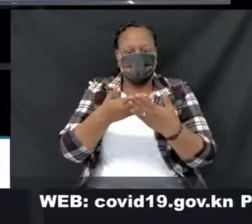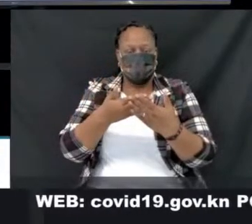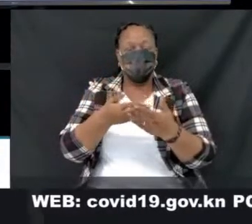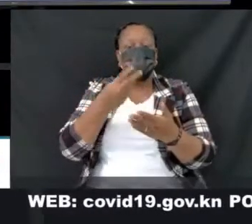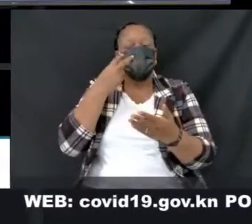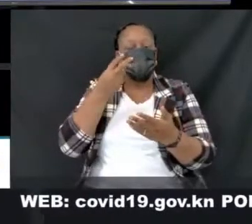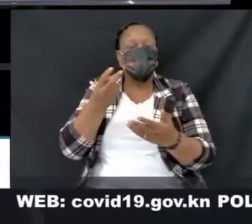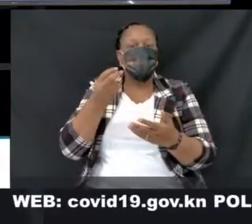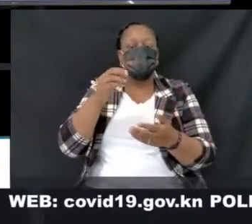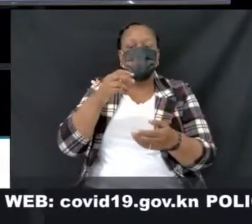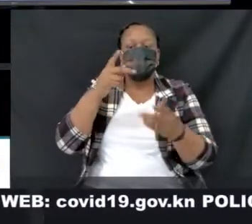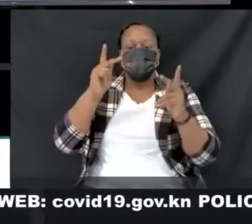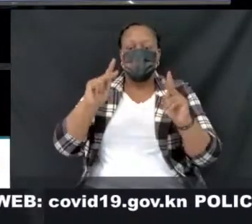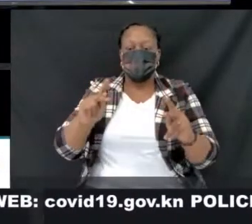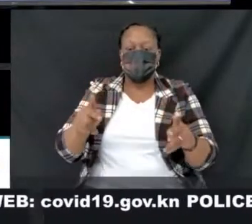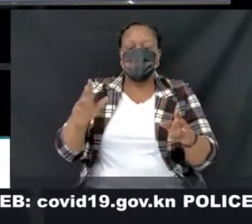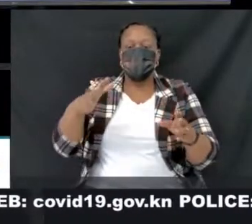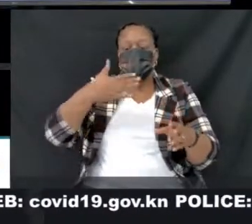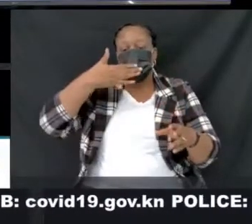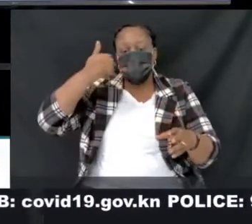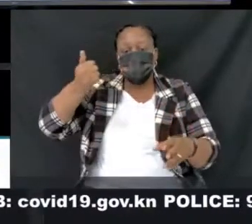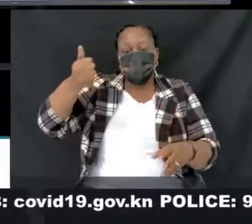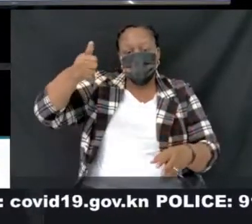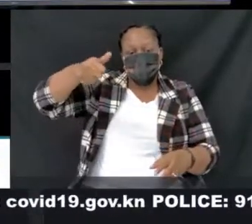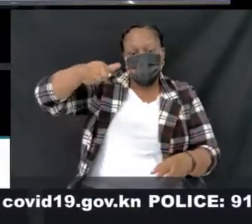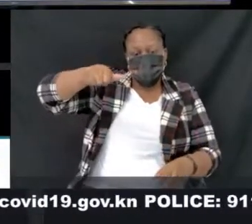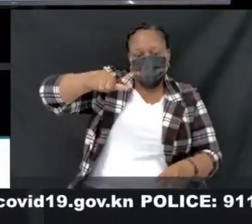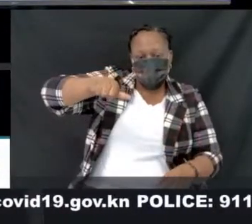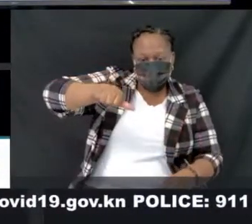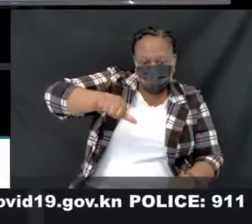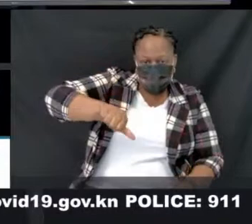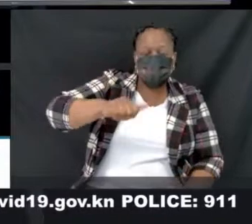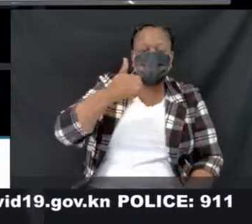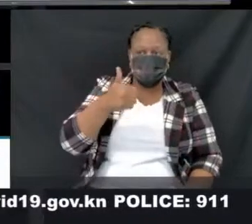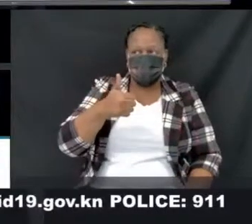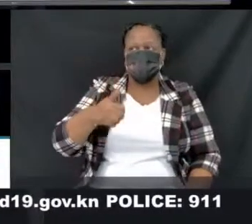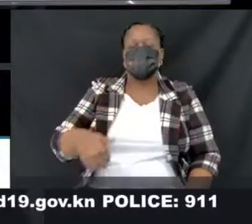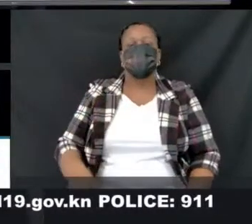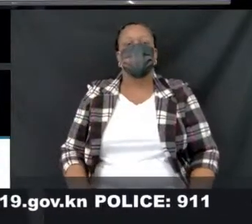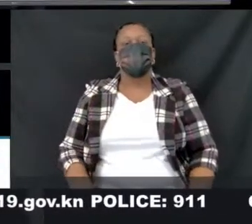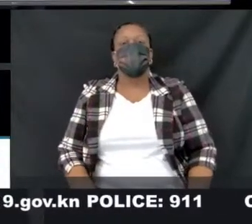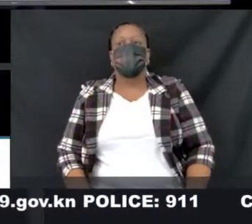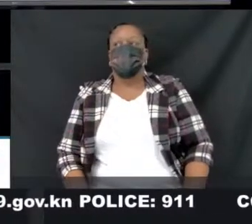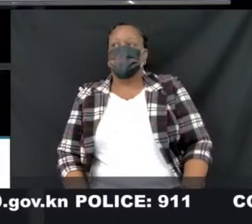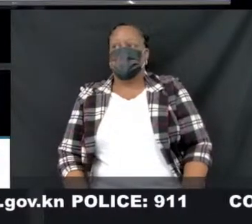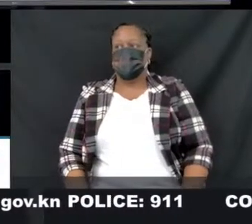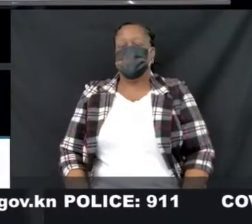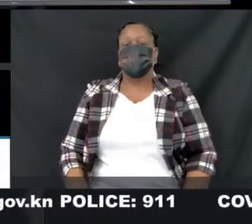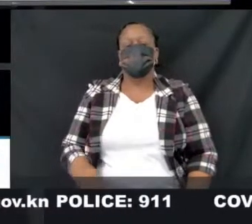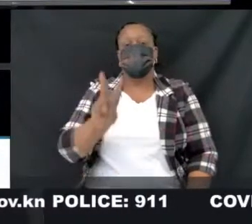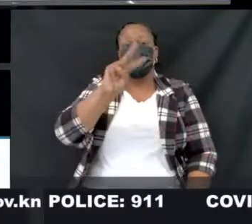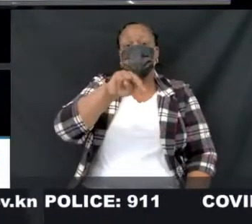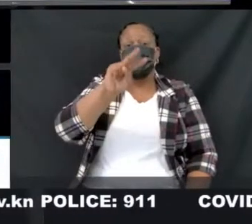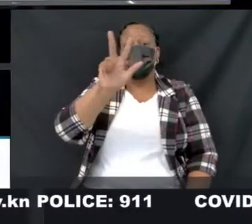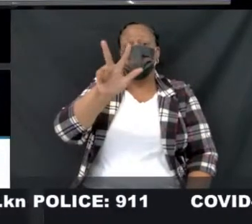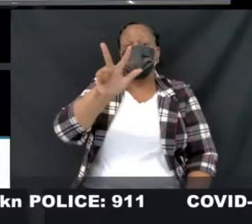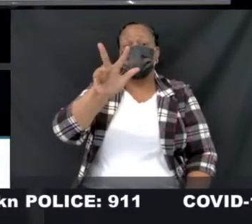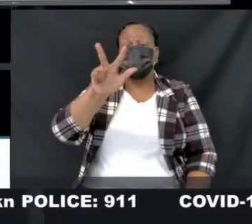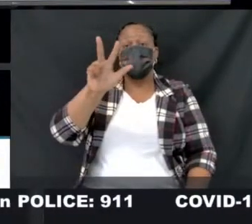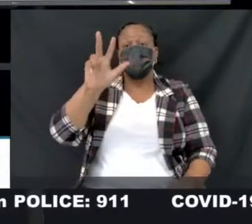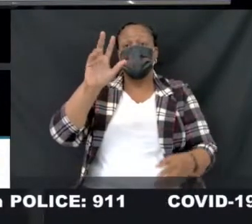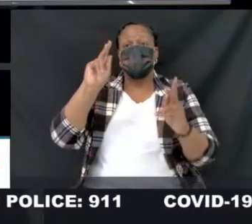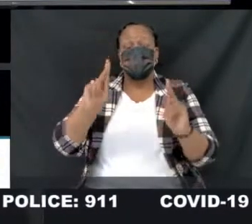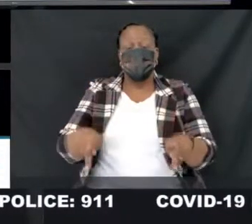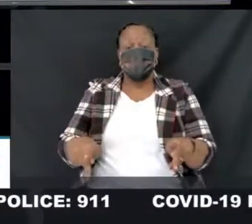in our active cases. We climbed from 23 active cases on December 23rd to